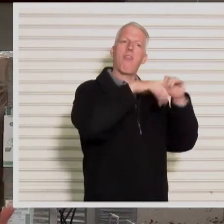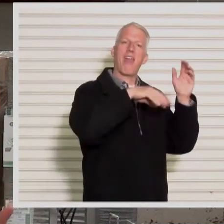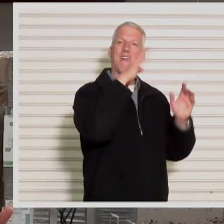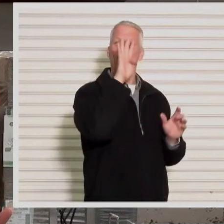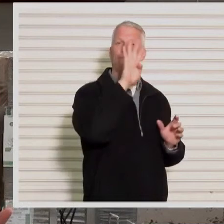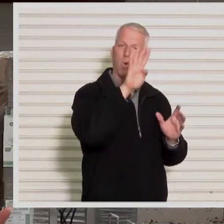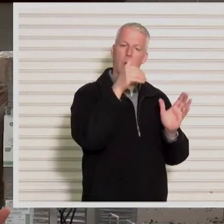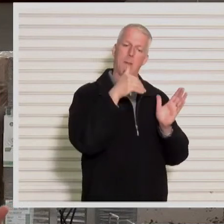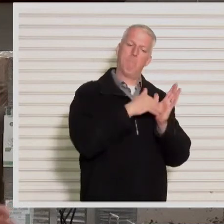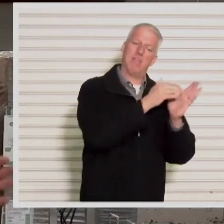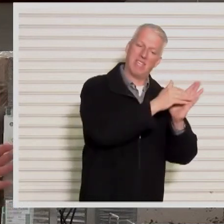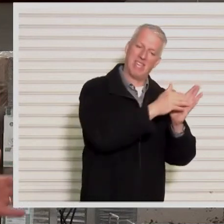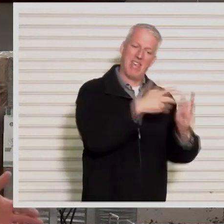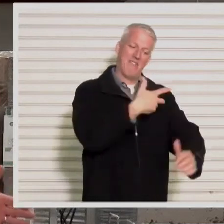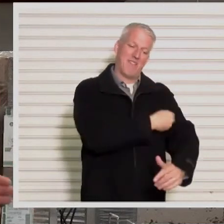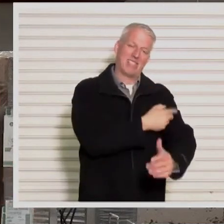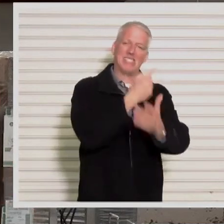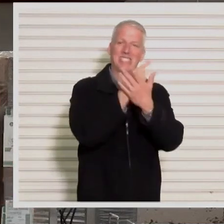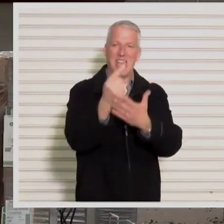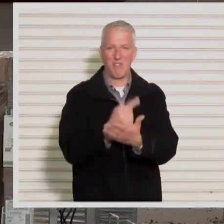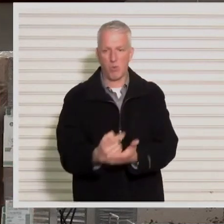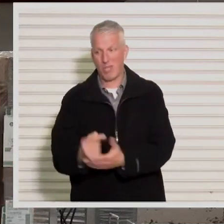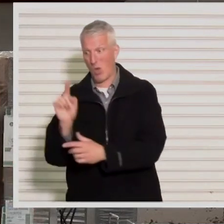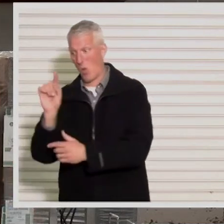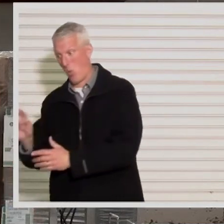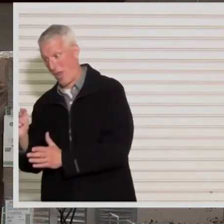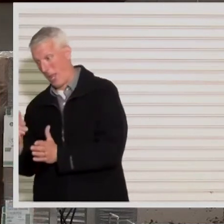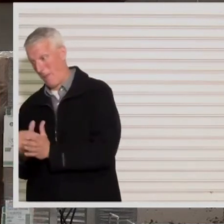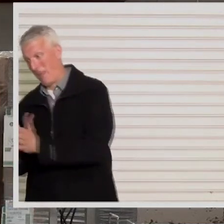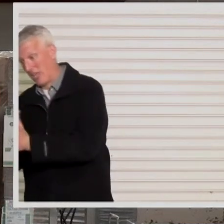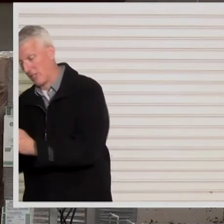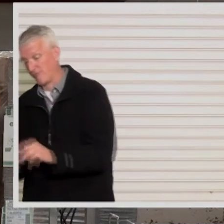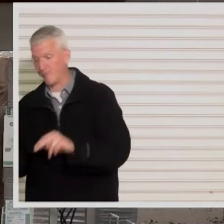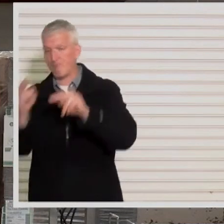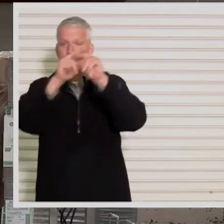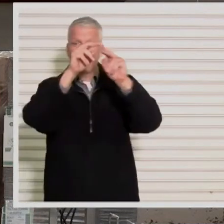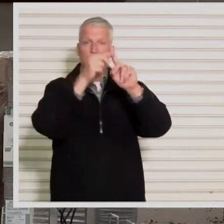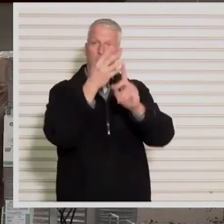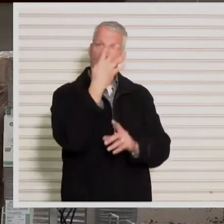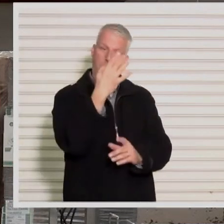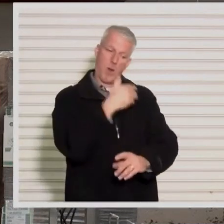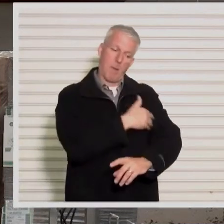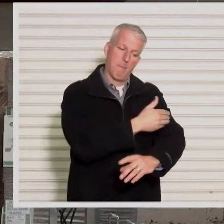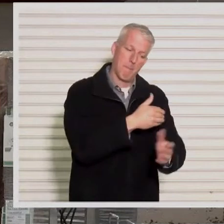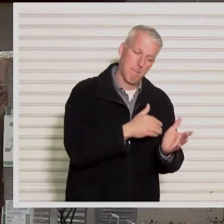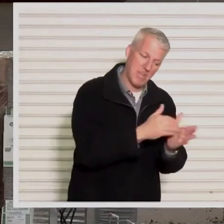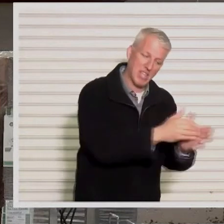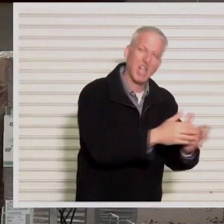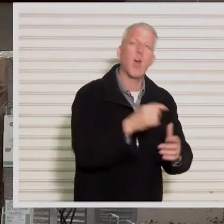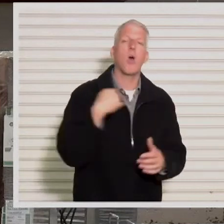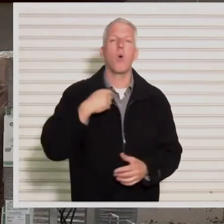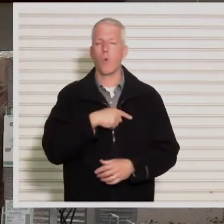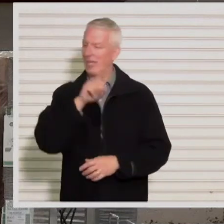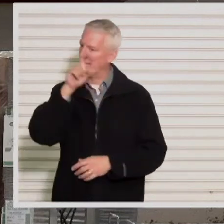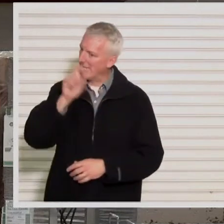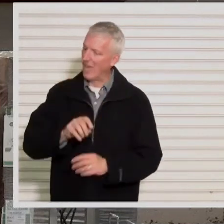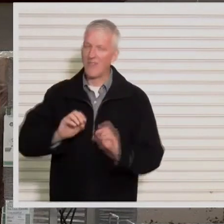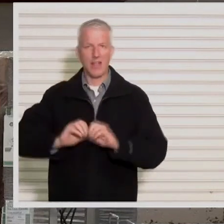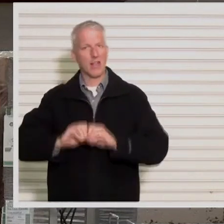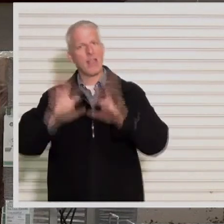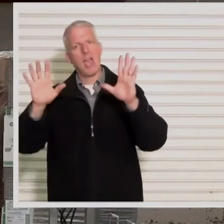million vaccines a week, 1 to 4 million. It's incumbent that we have the clarity and